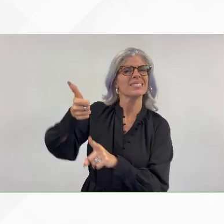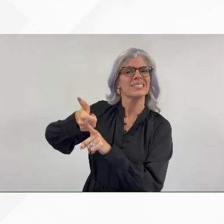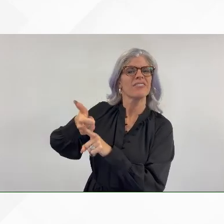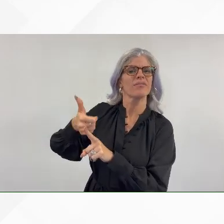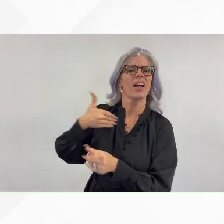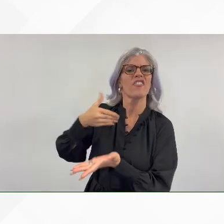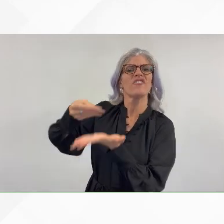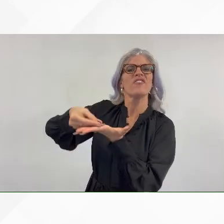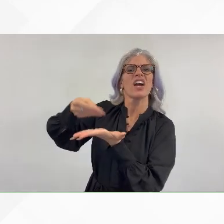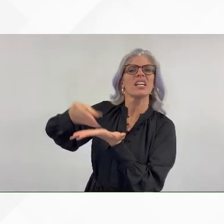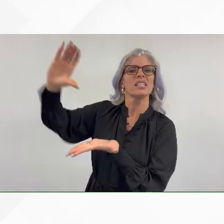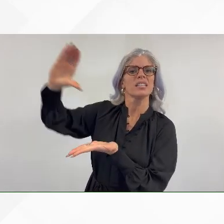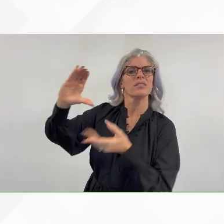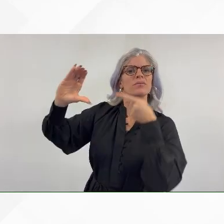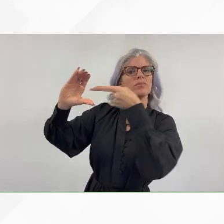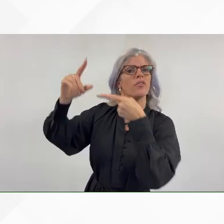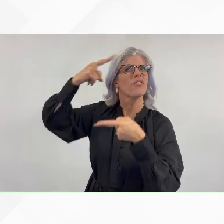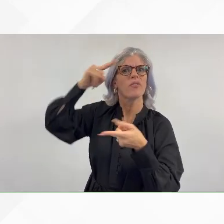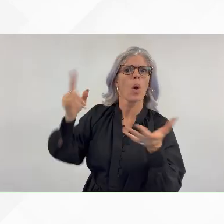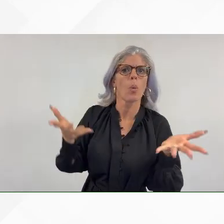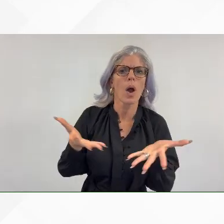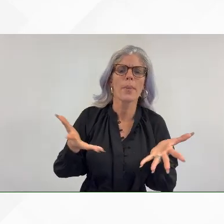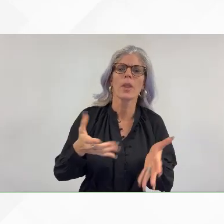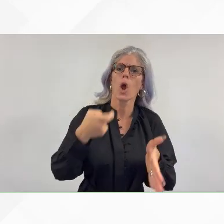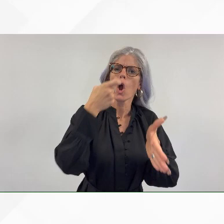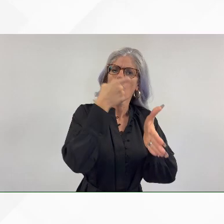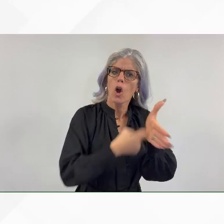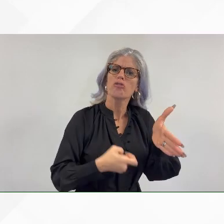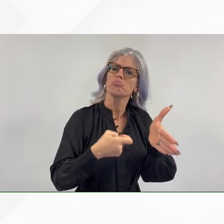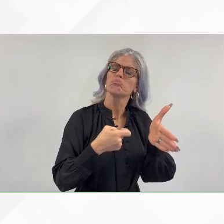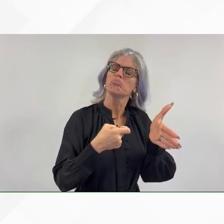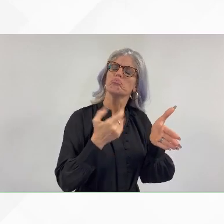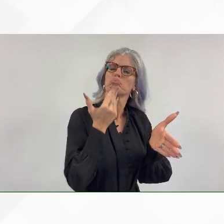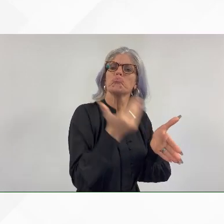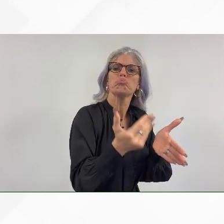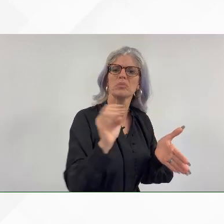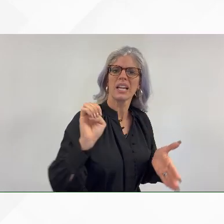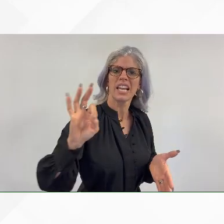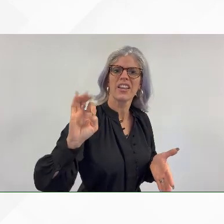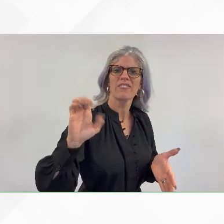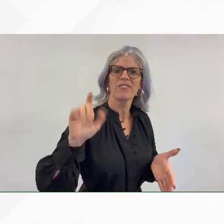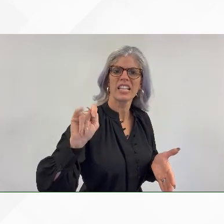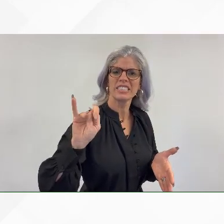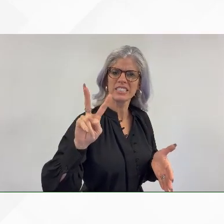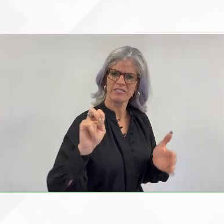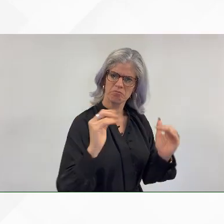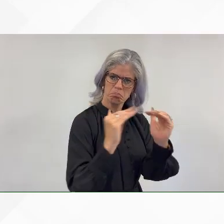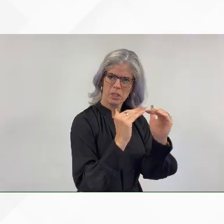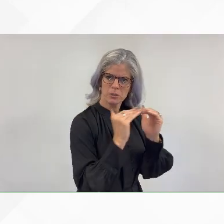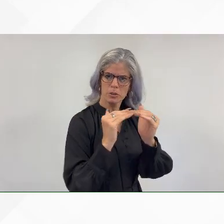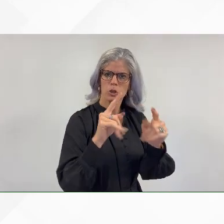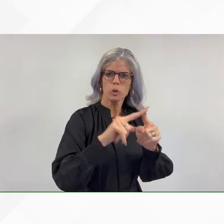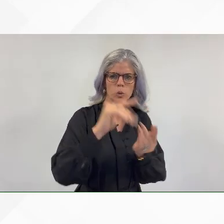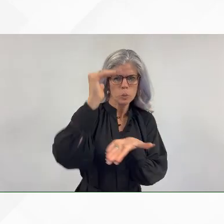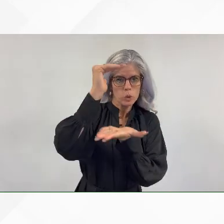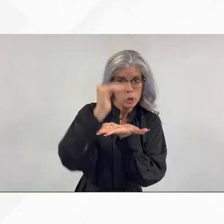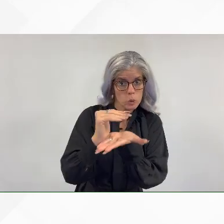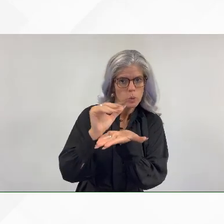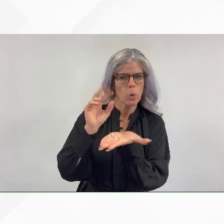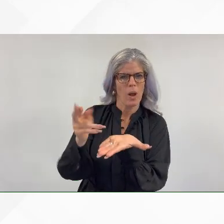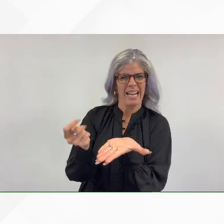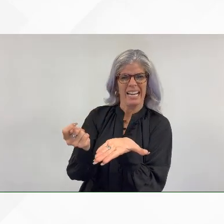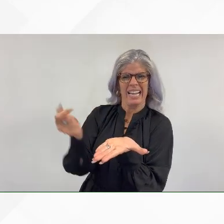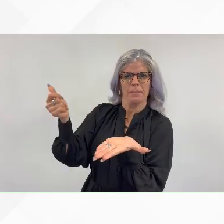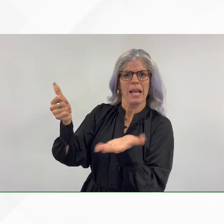disaster. These are measures to prevent repetitive damage and are for permanent work only. Section